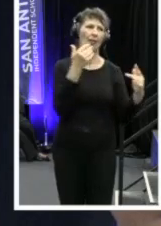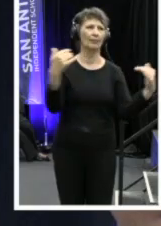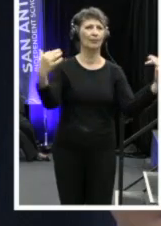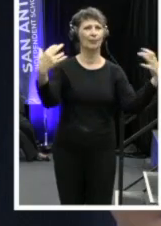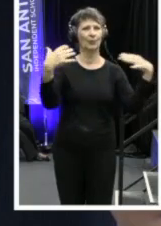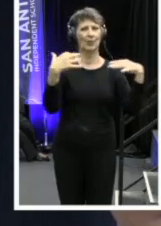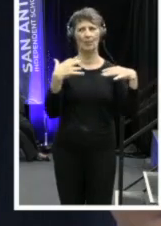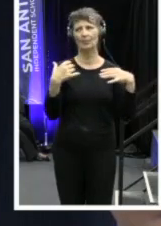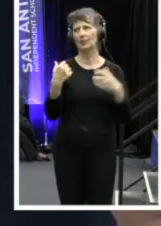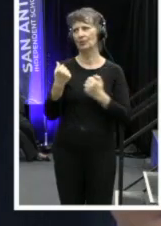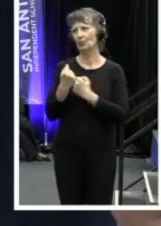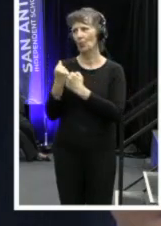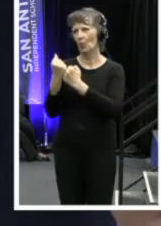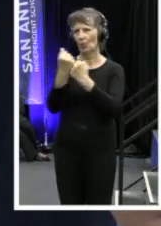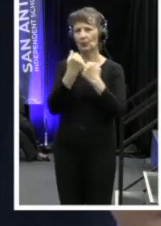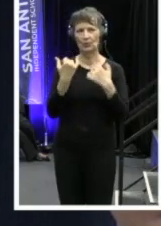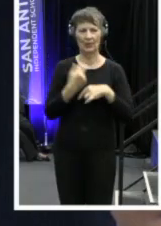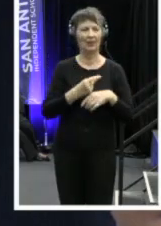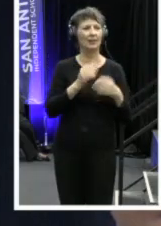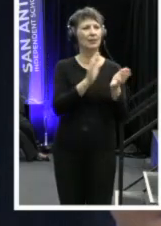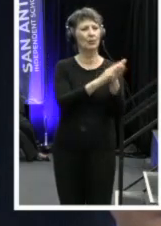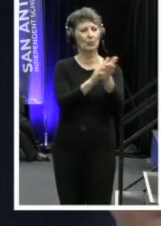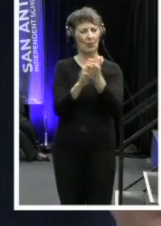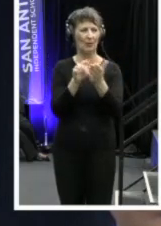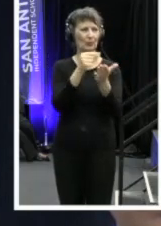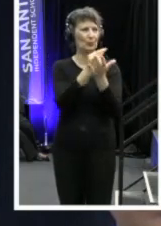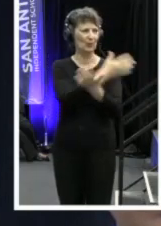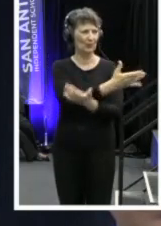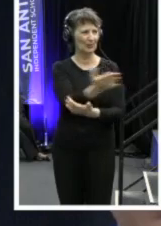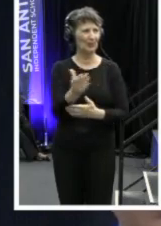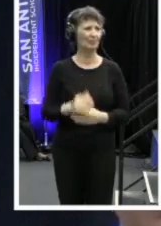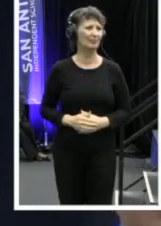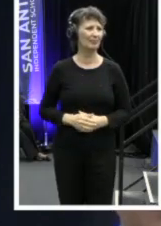and supporting us here today, and congratulations, graduates.